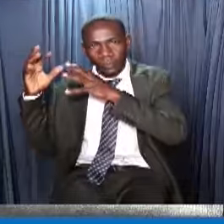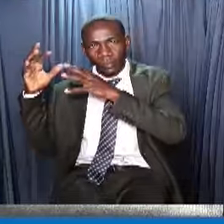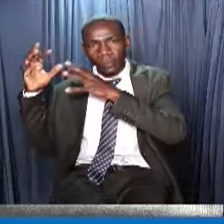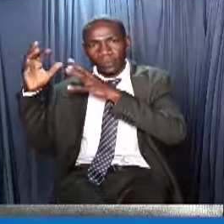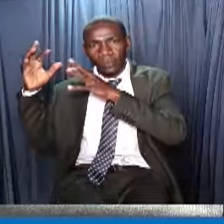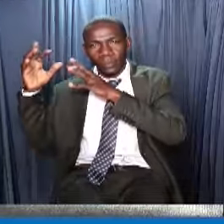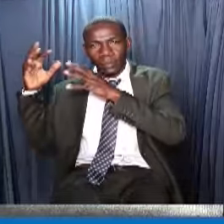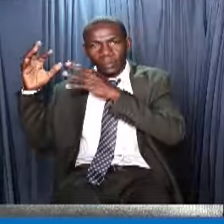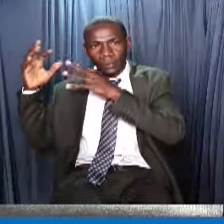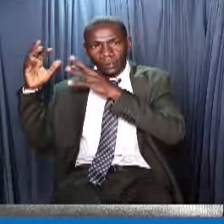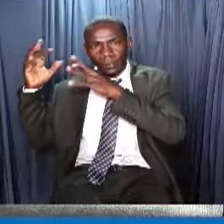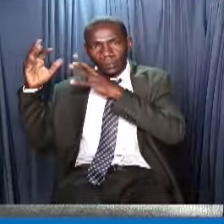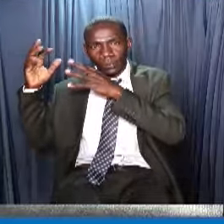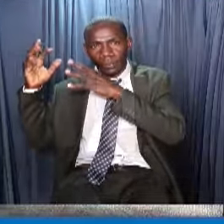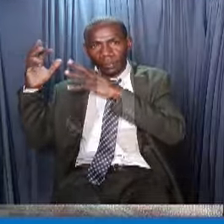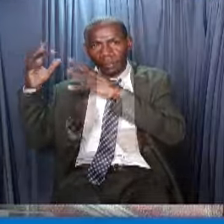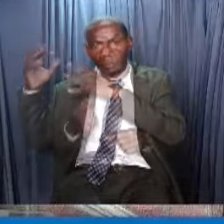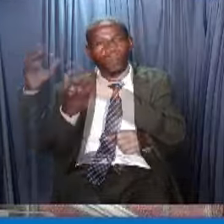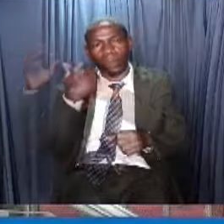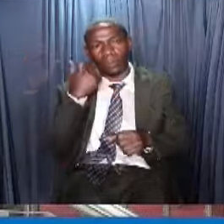bless you. Amen.